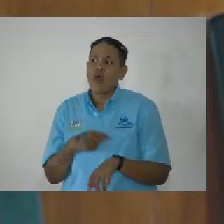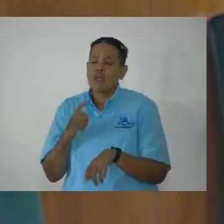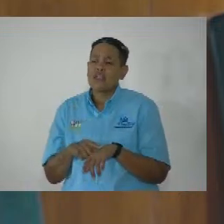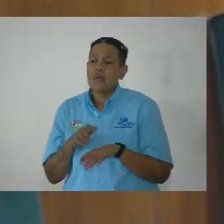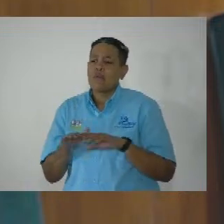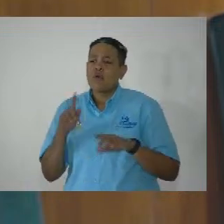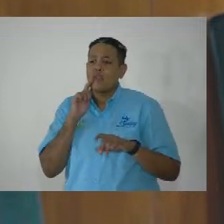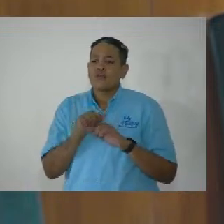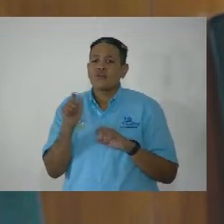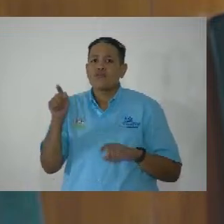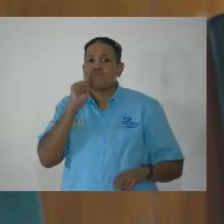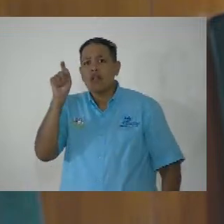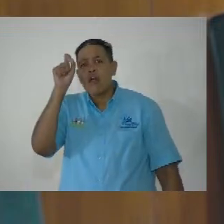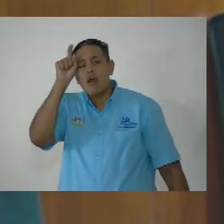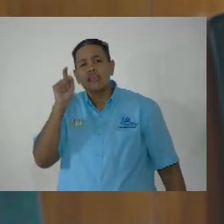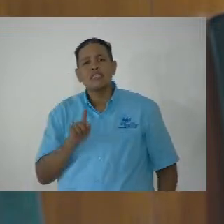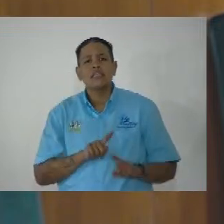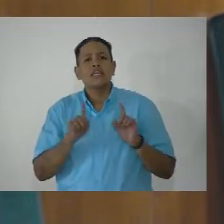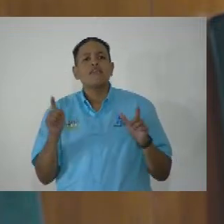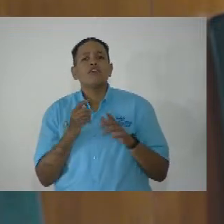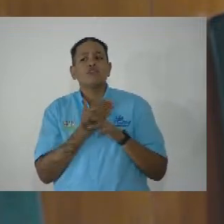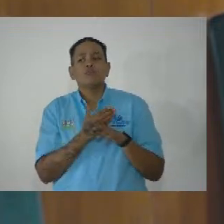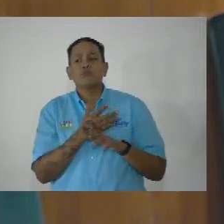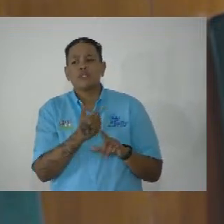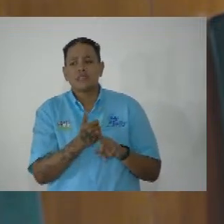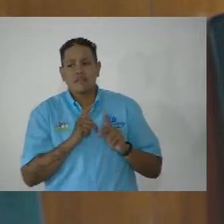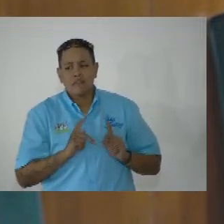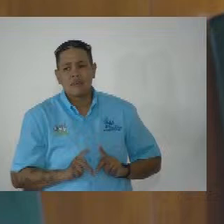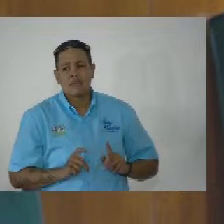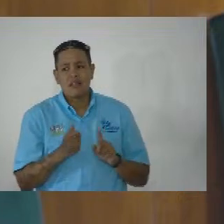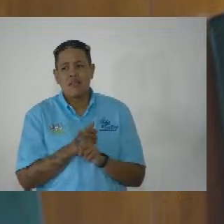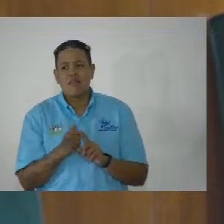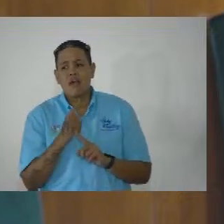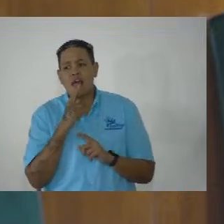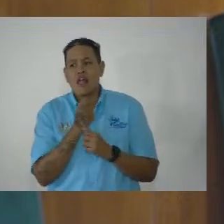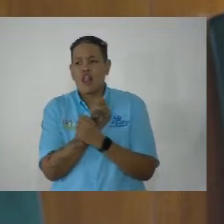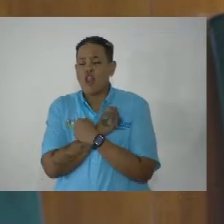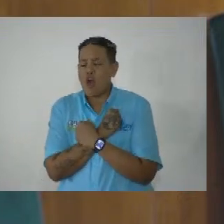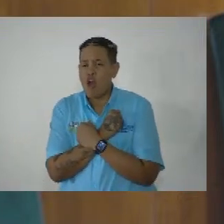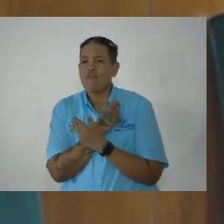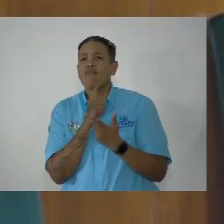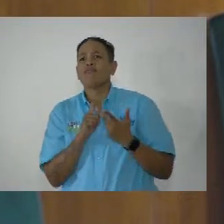she understood the difference between physical abuse, love,